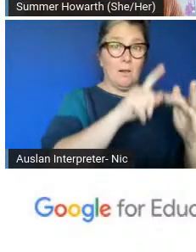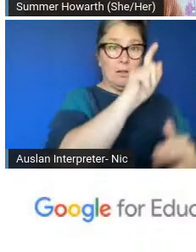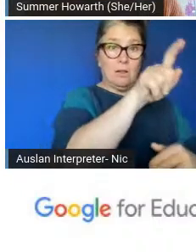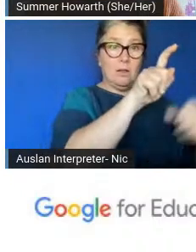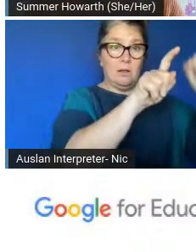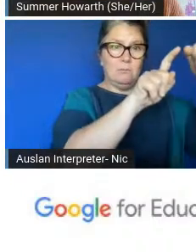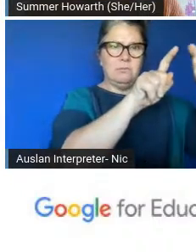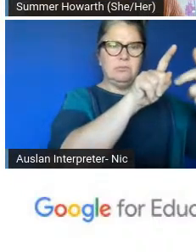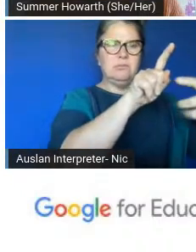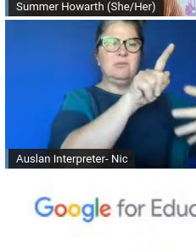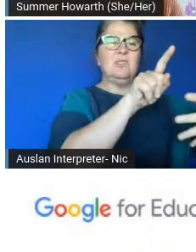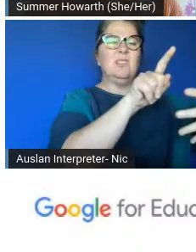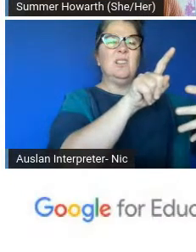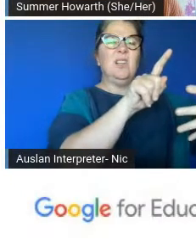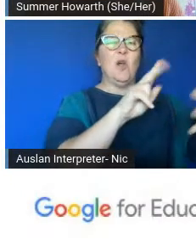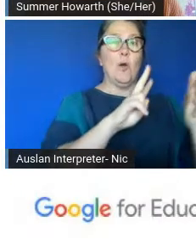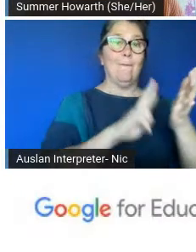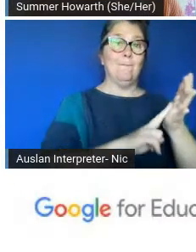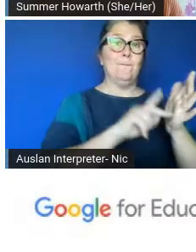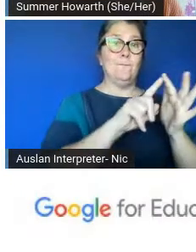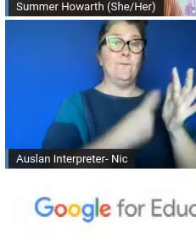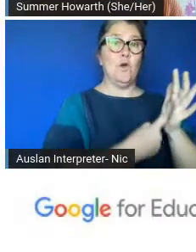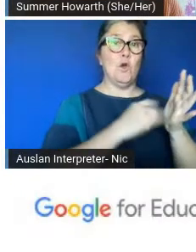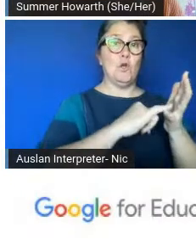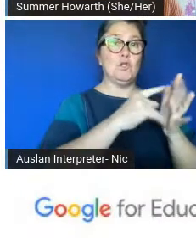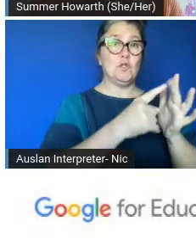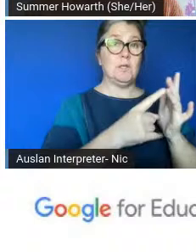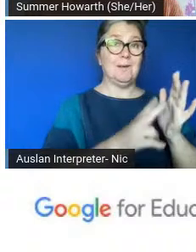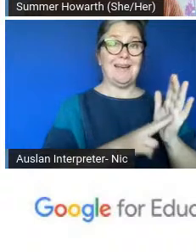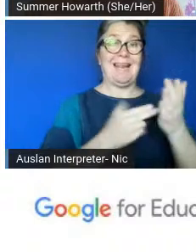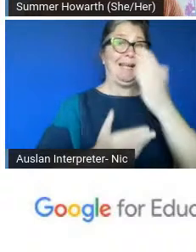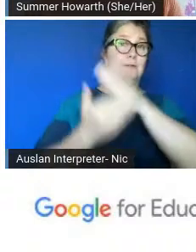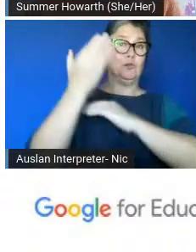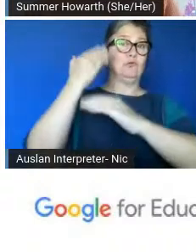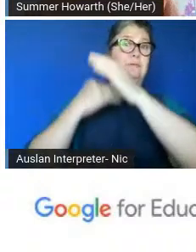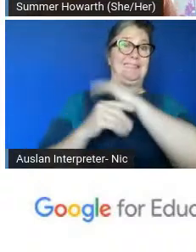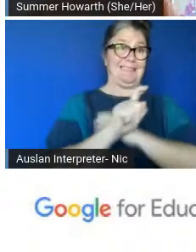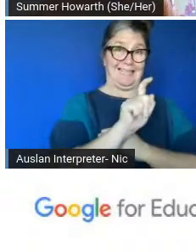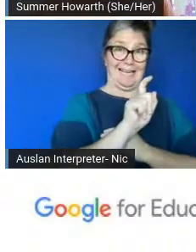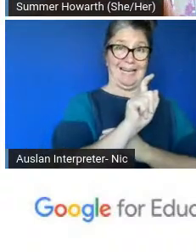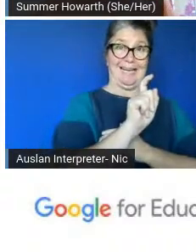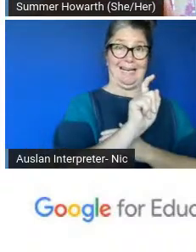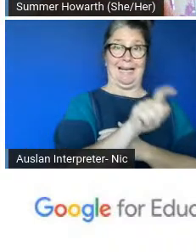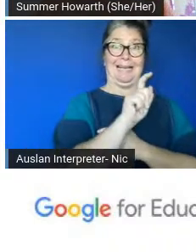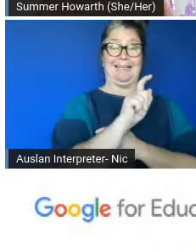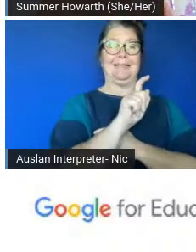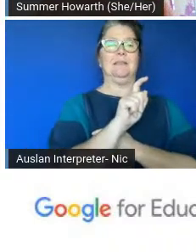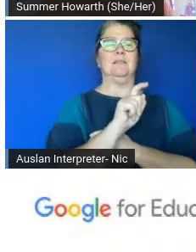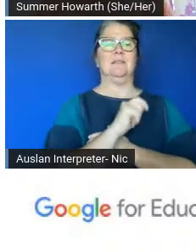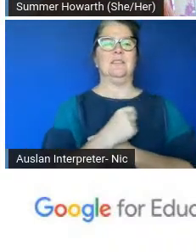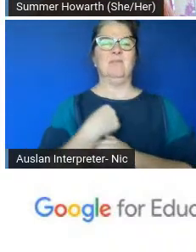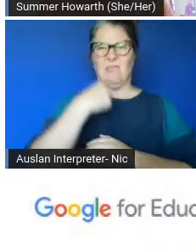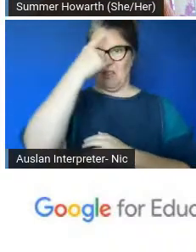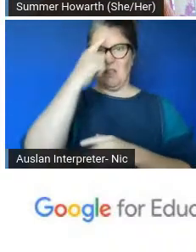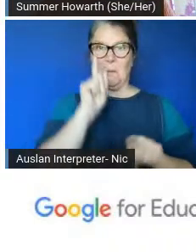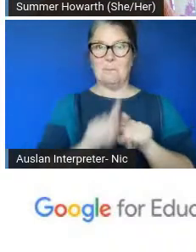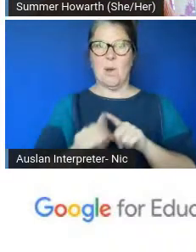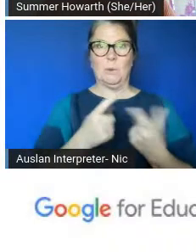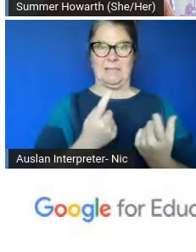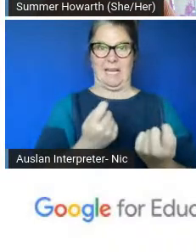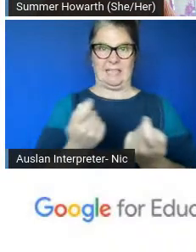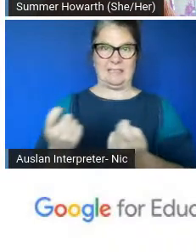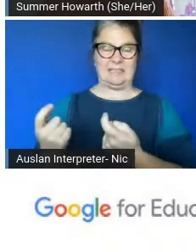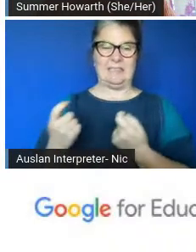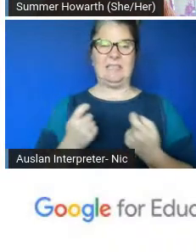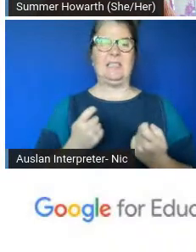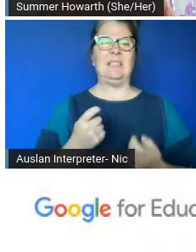and Version History. So what you could do is I think that's probably the easiest way to do it, would be to